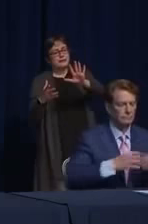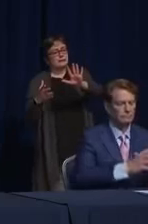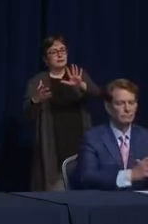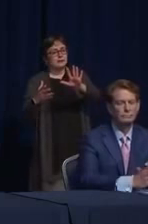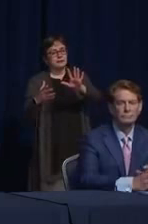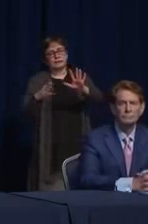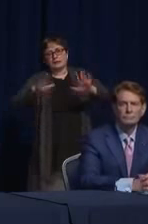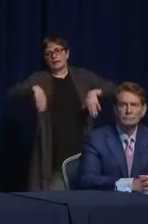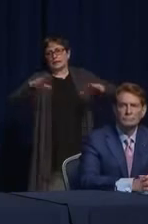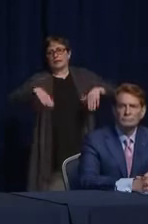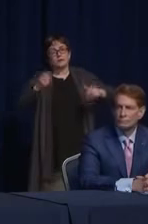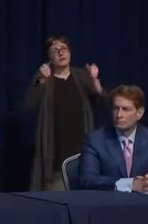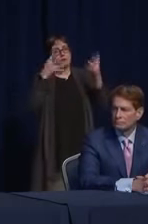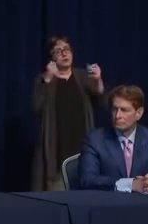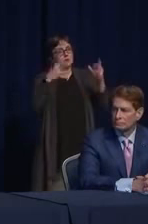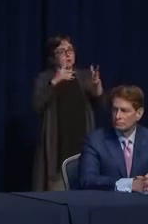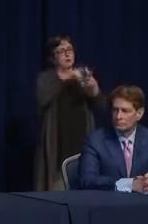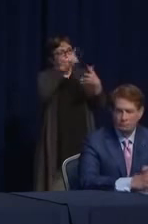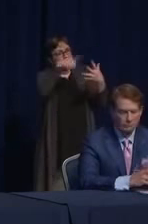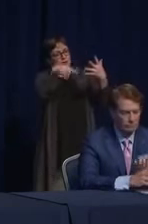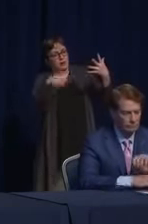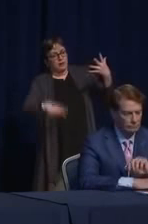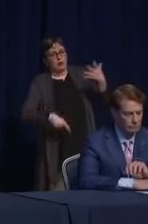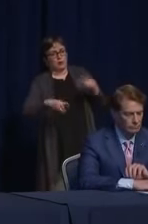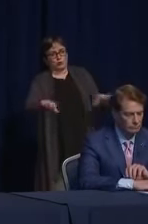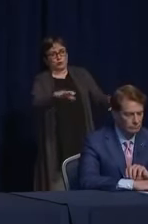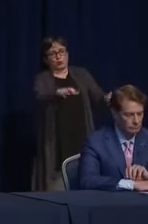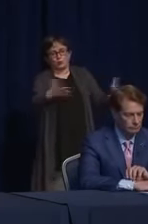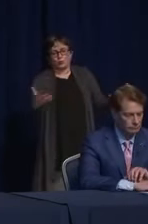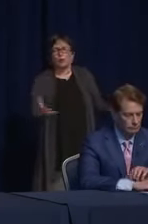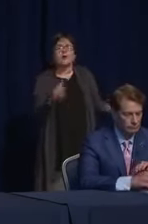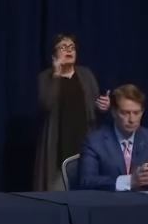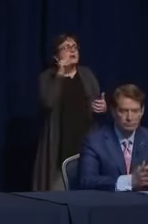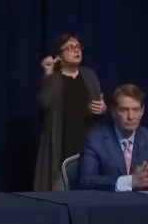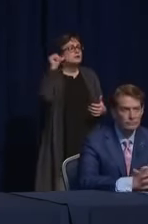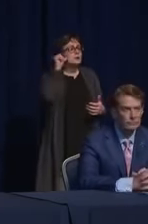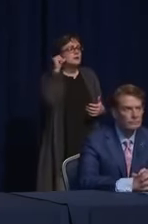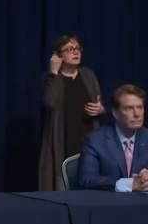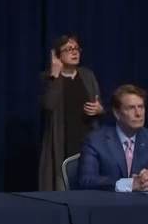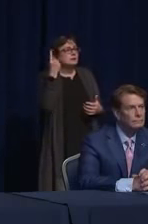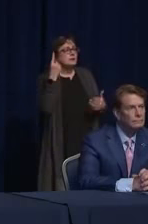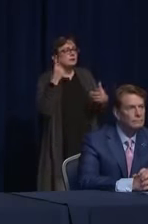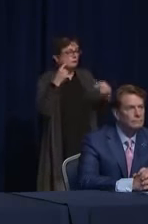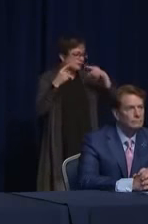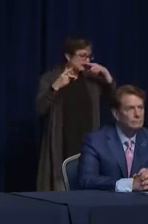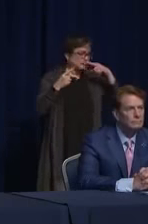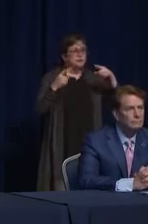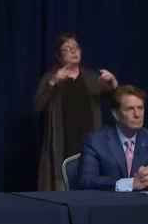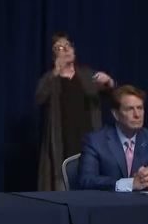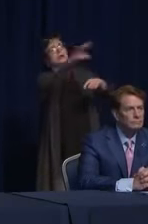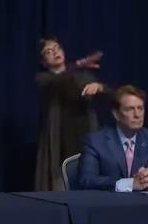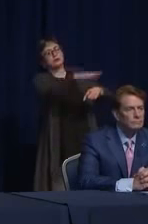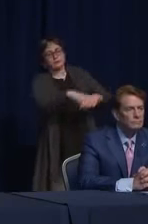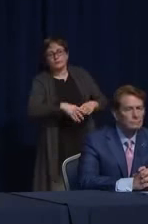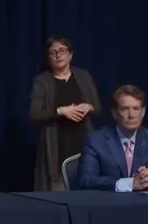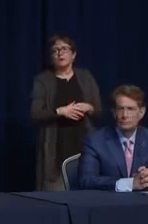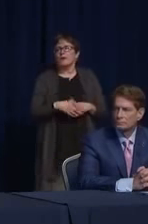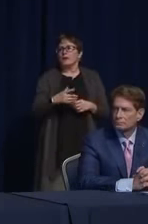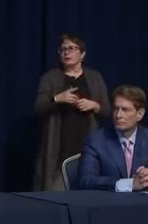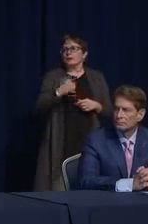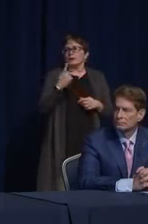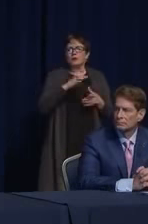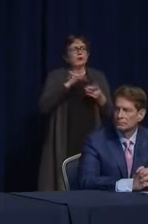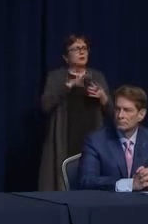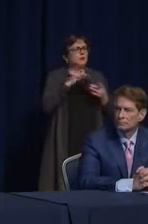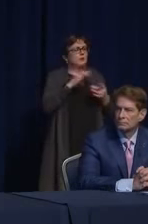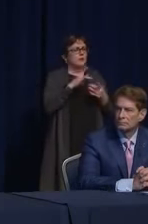challenges. One of the conversations, or one of the points of conversation yesterday, bless you, with the healthcare workers and the healthcare